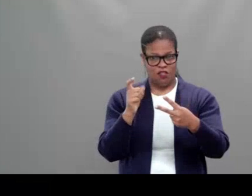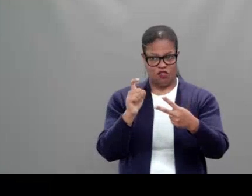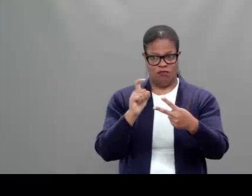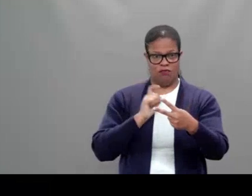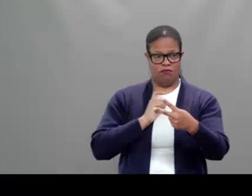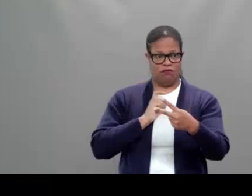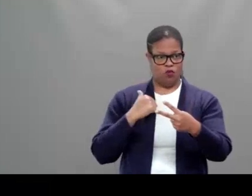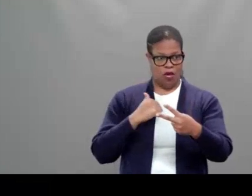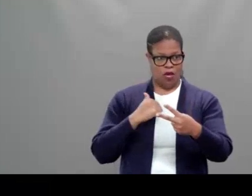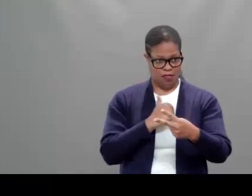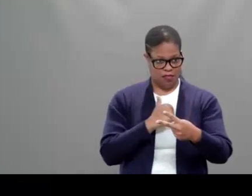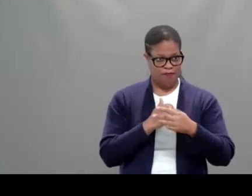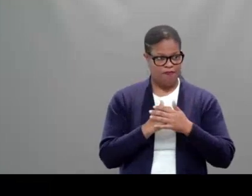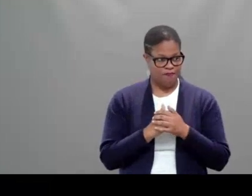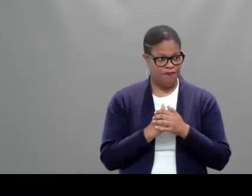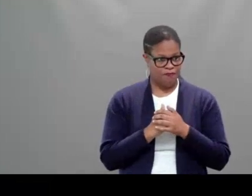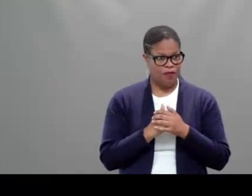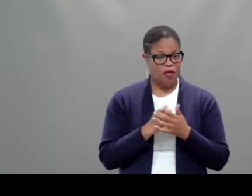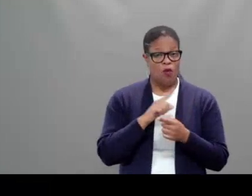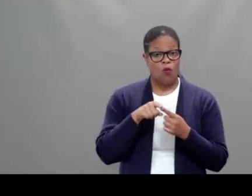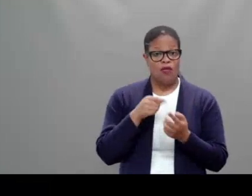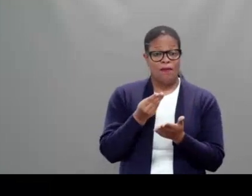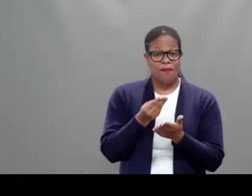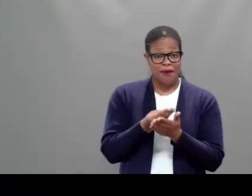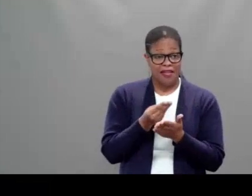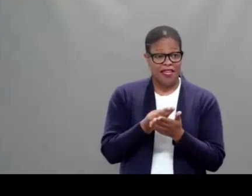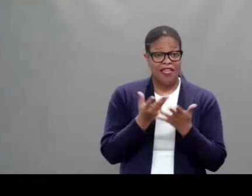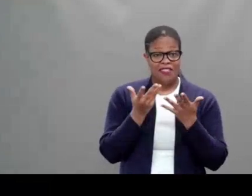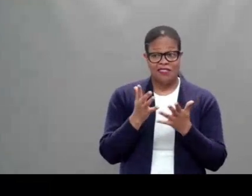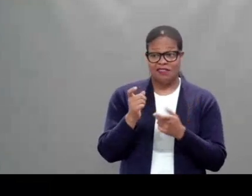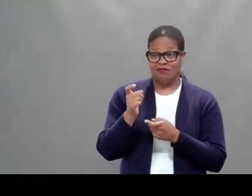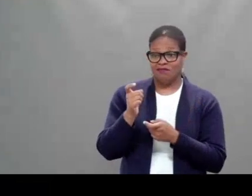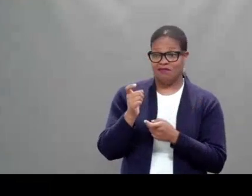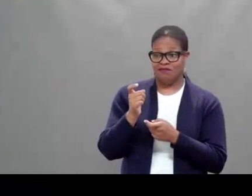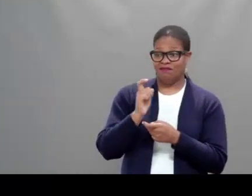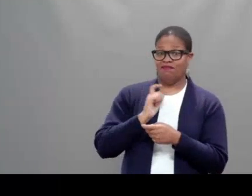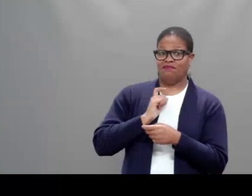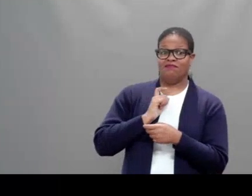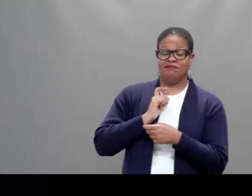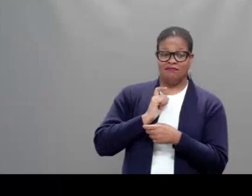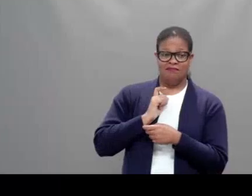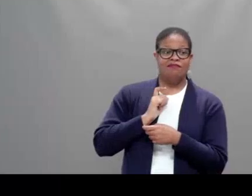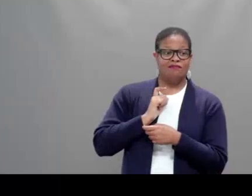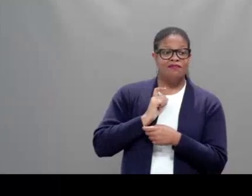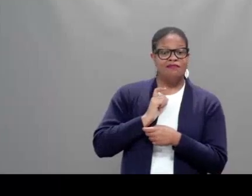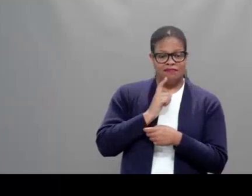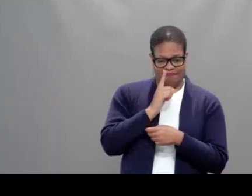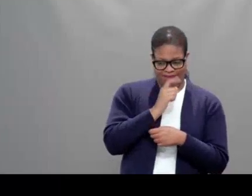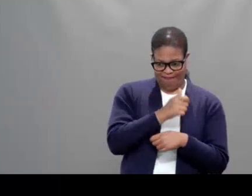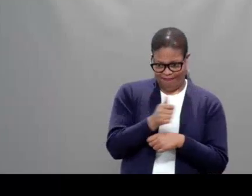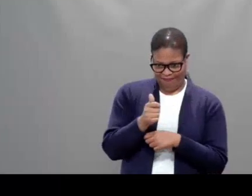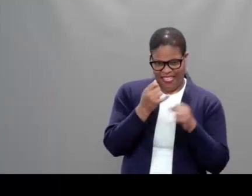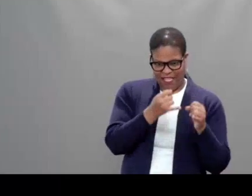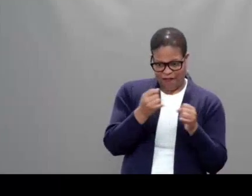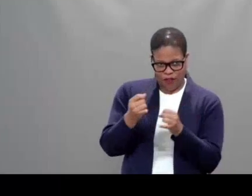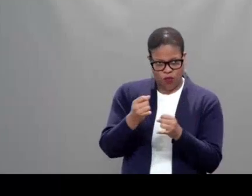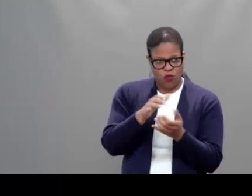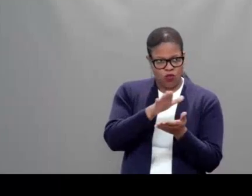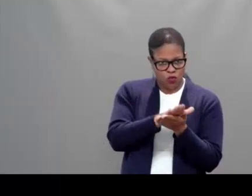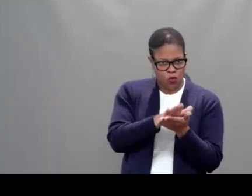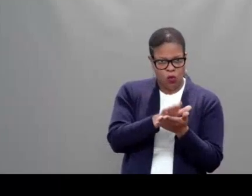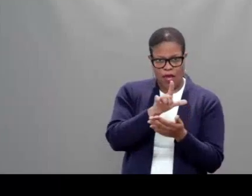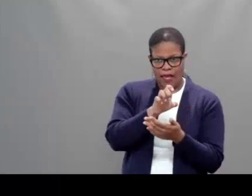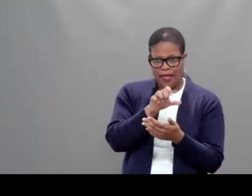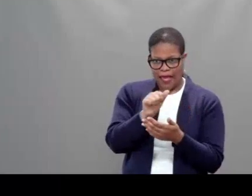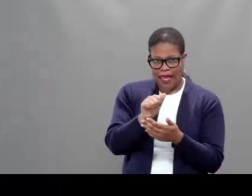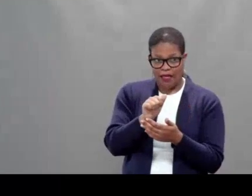us. Once those monies are allocated, it's up to the individual school or LEA to